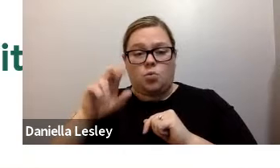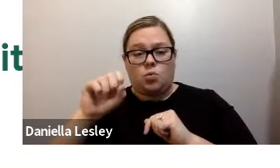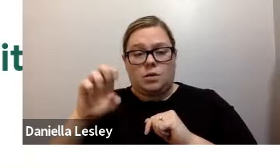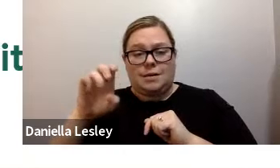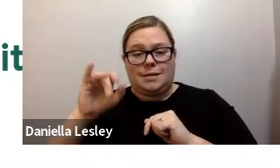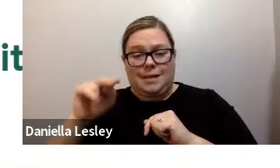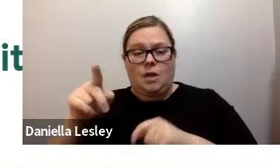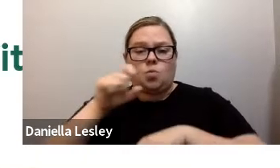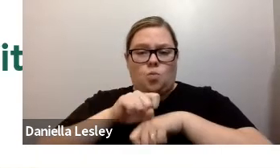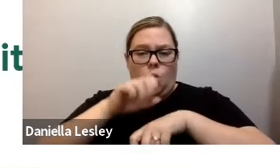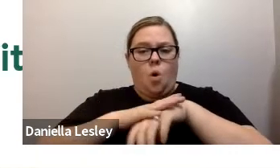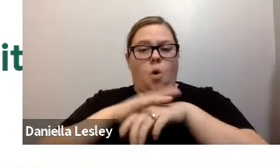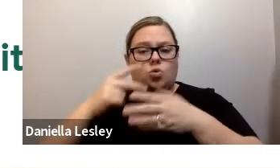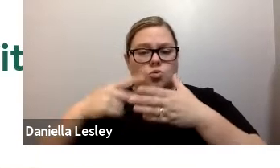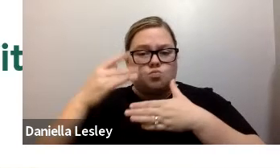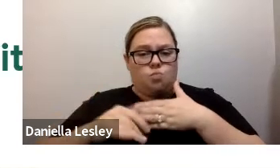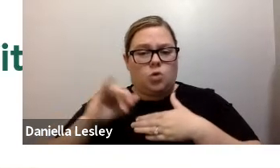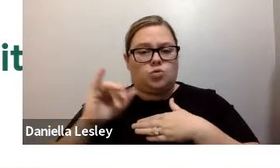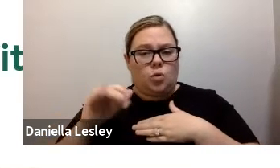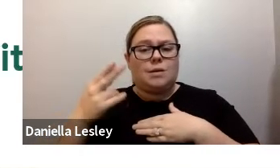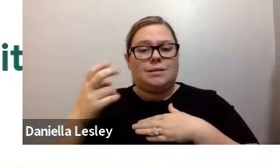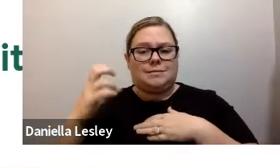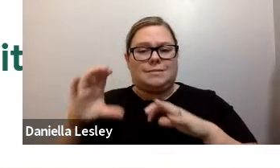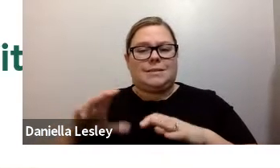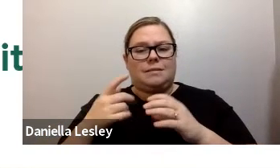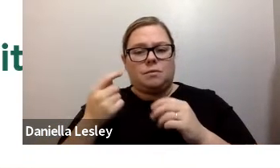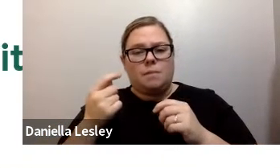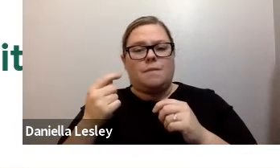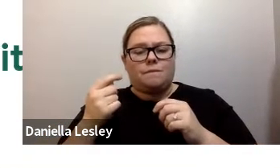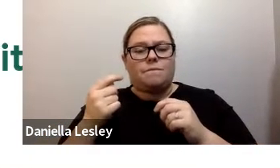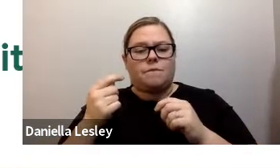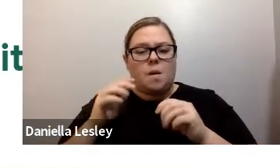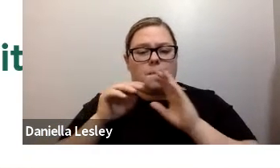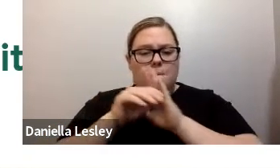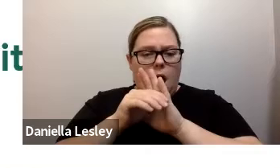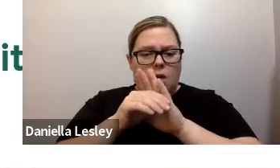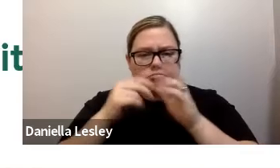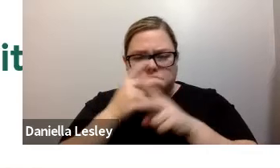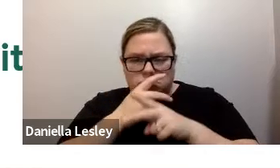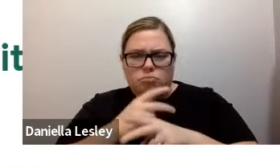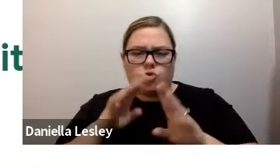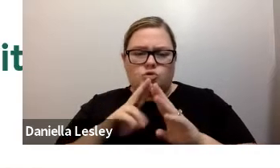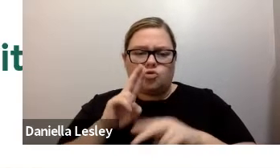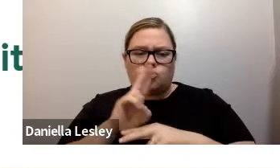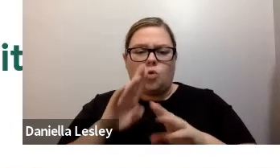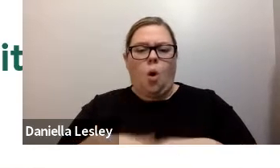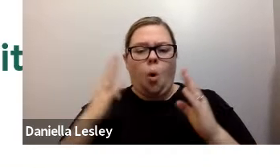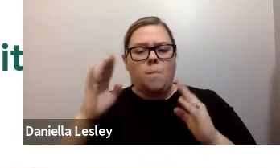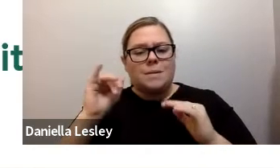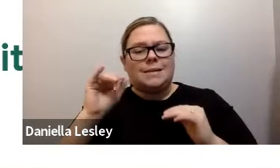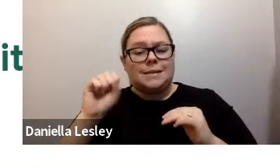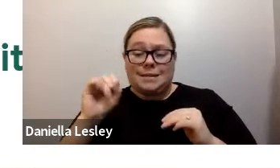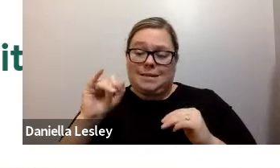project also and did a bit of computational modeling using OpenSim for us to